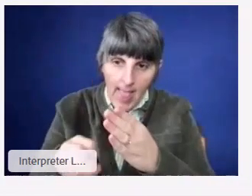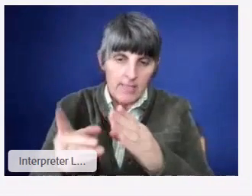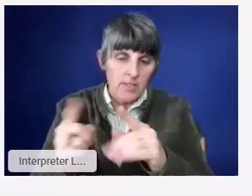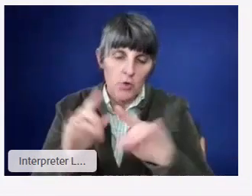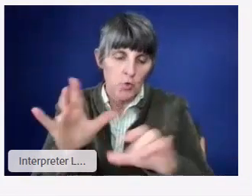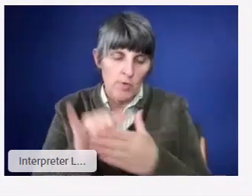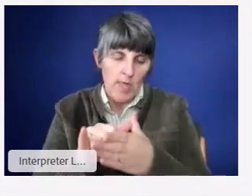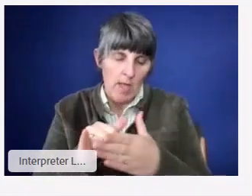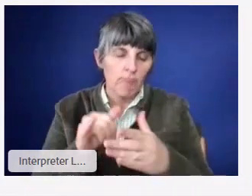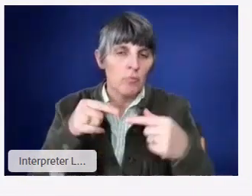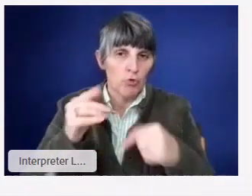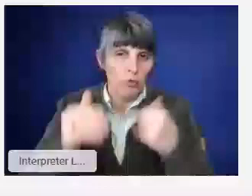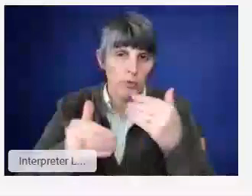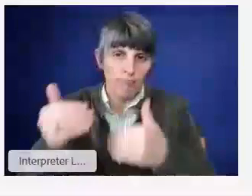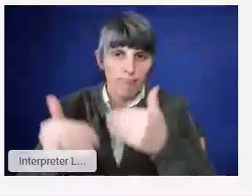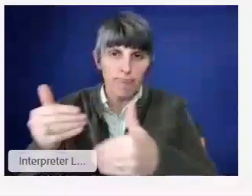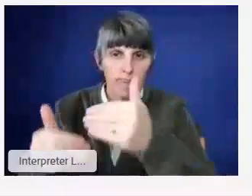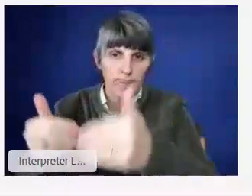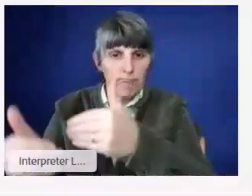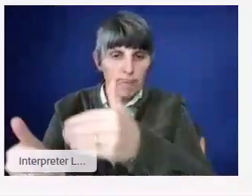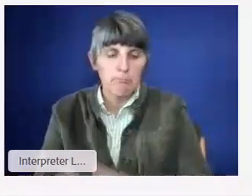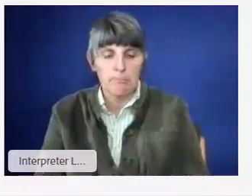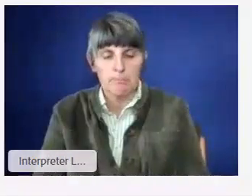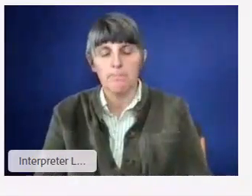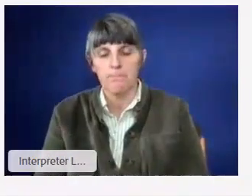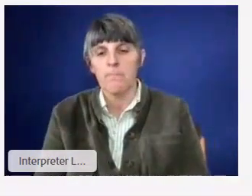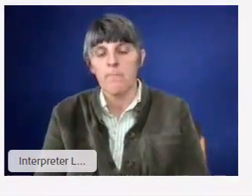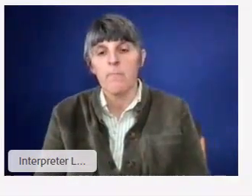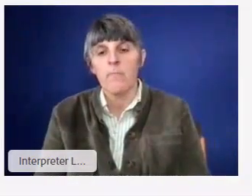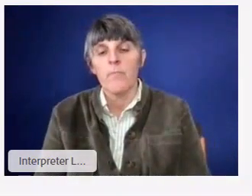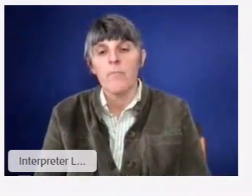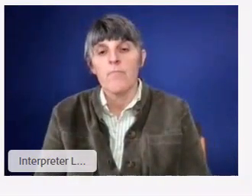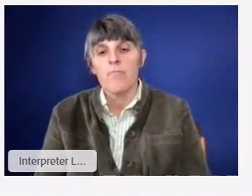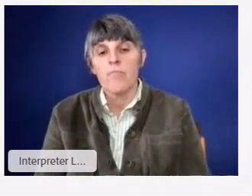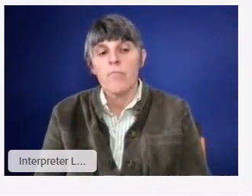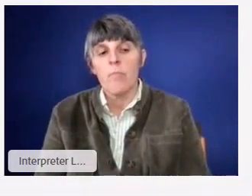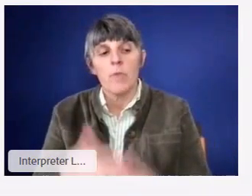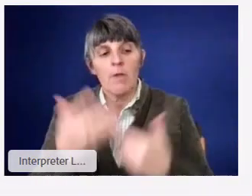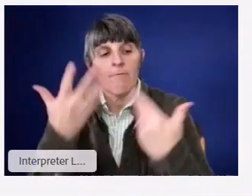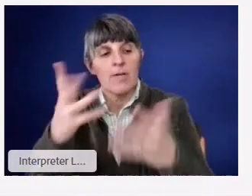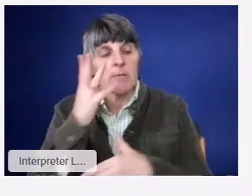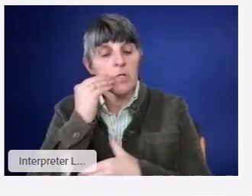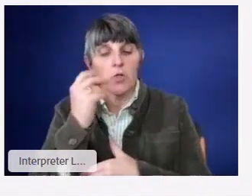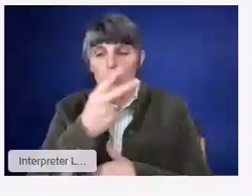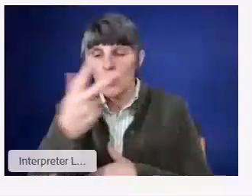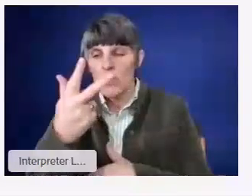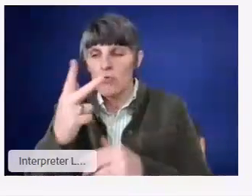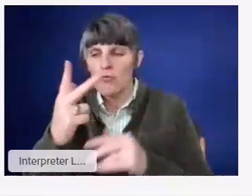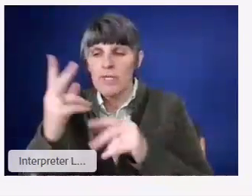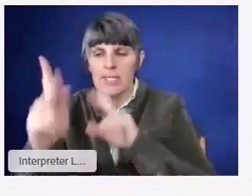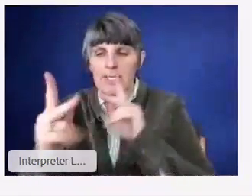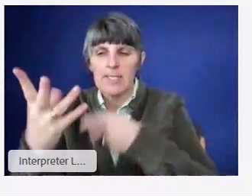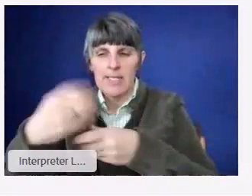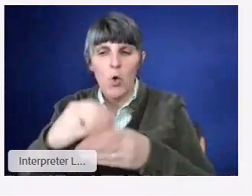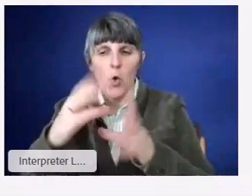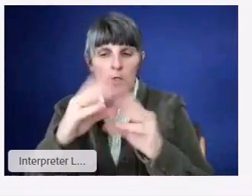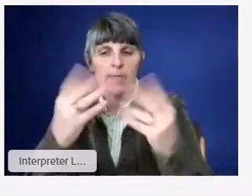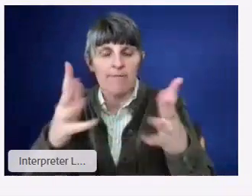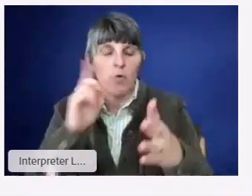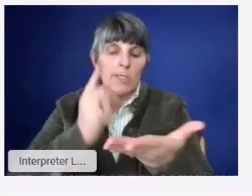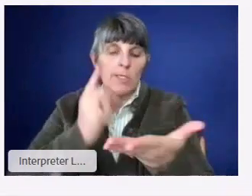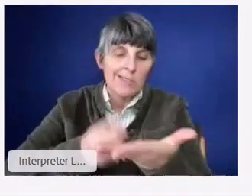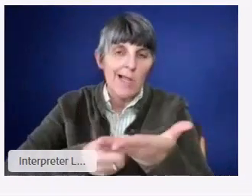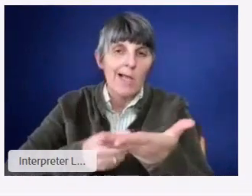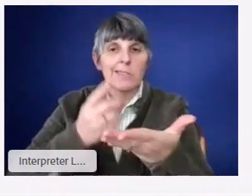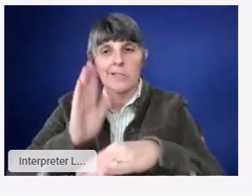We do that throughout the process. We've had two or three stakeholder meetings to discuss notification